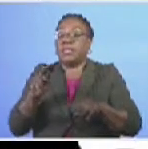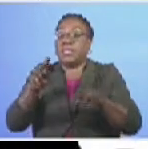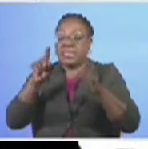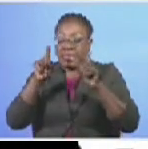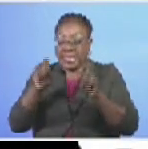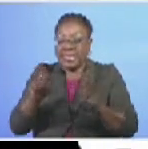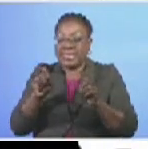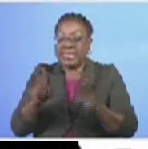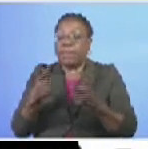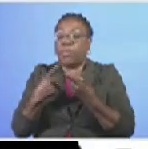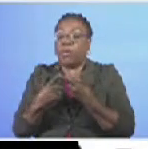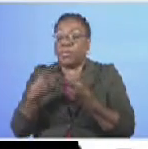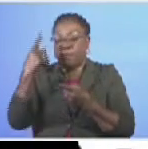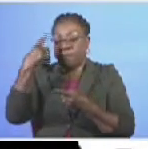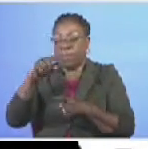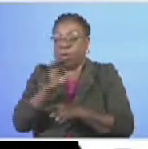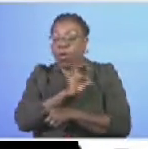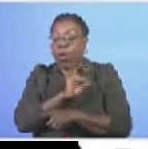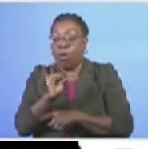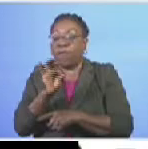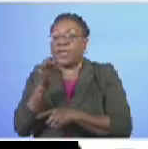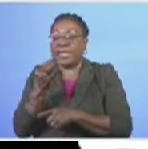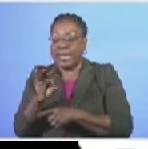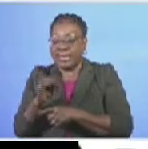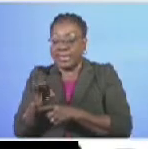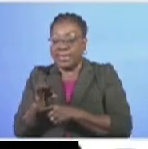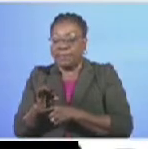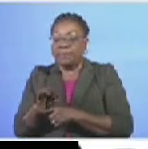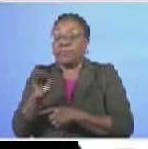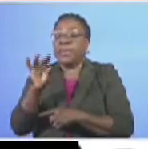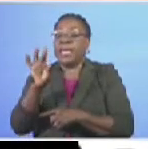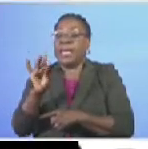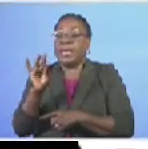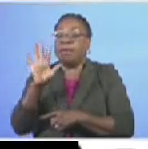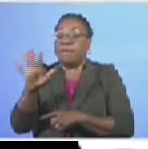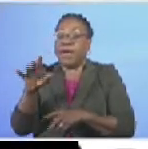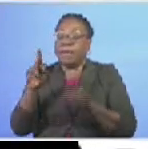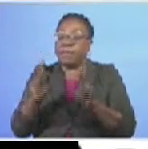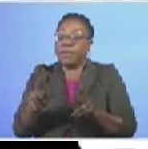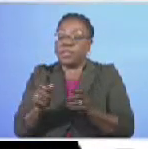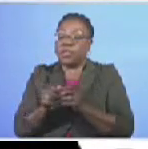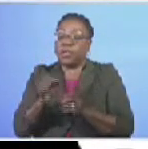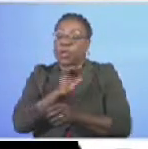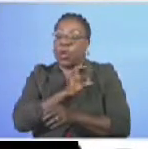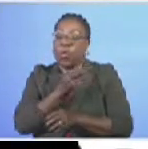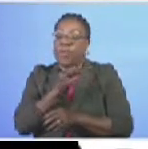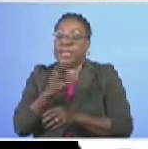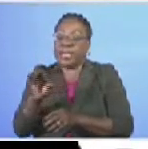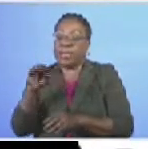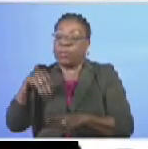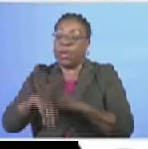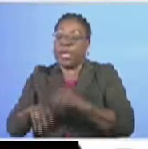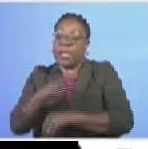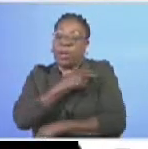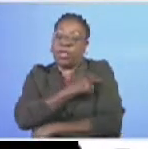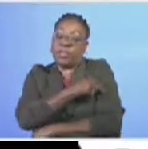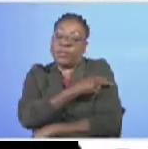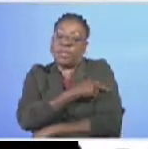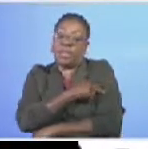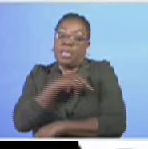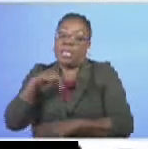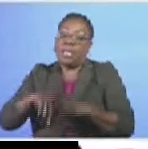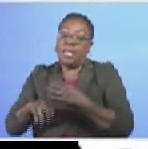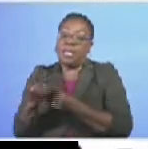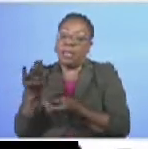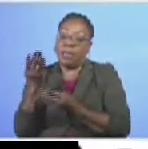have reduced dramatically as well. 85 persons with COVID-19 were hospitalized across the